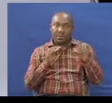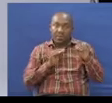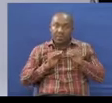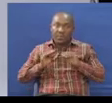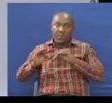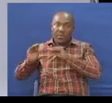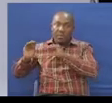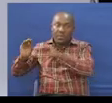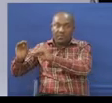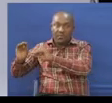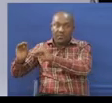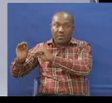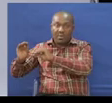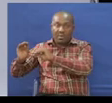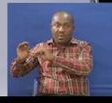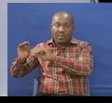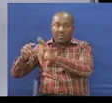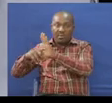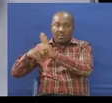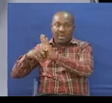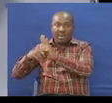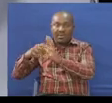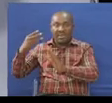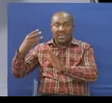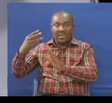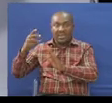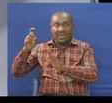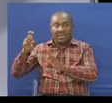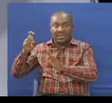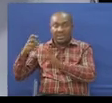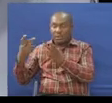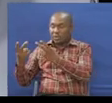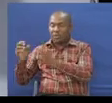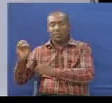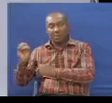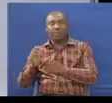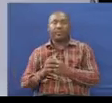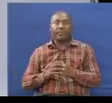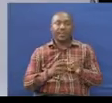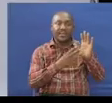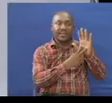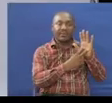side of the equation, becomes also minus. Minus 3x. This is equal to 0.